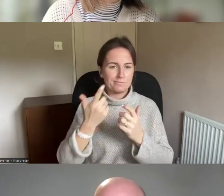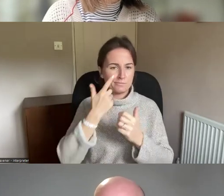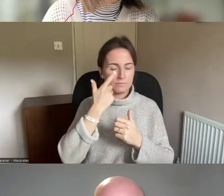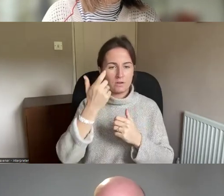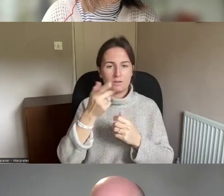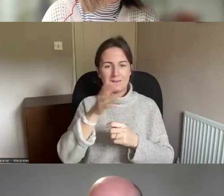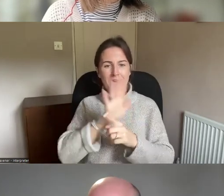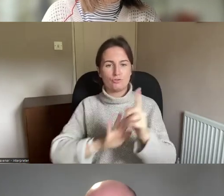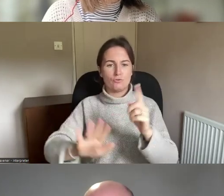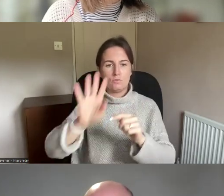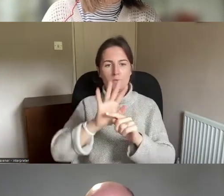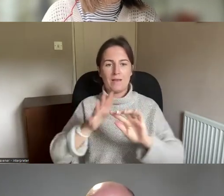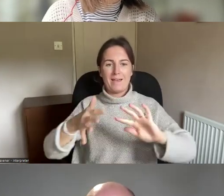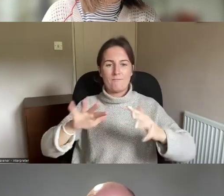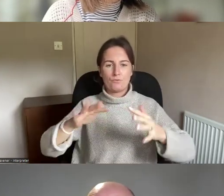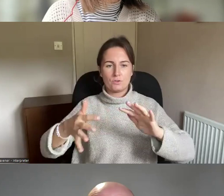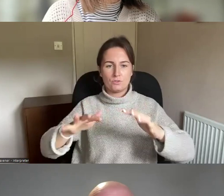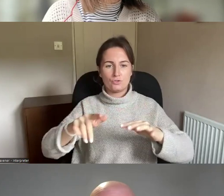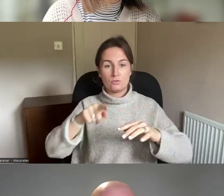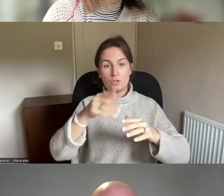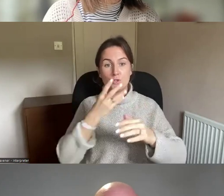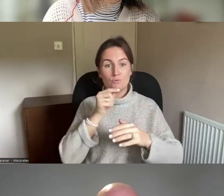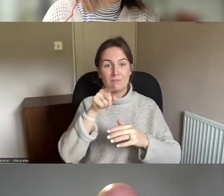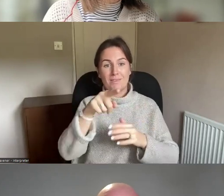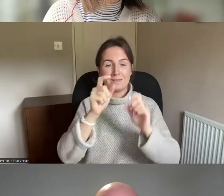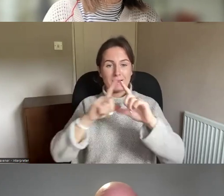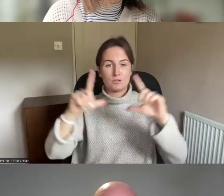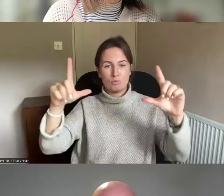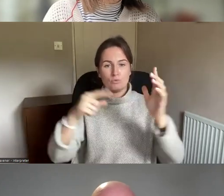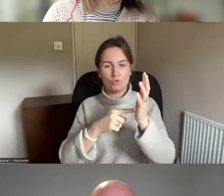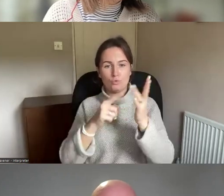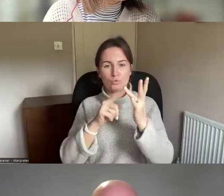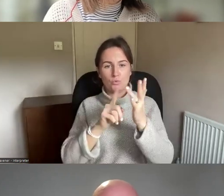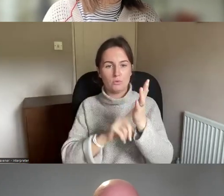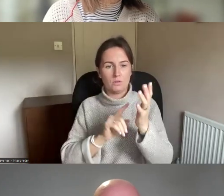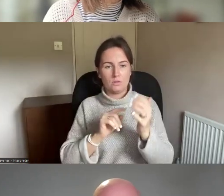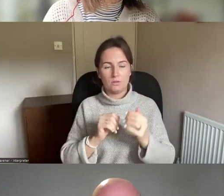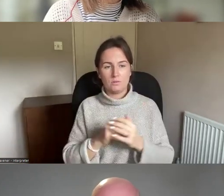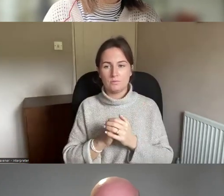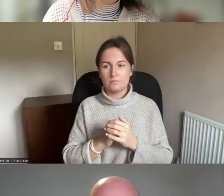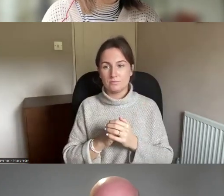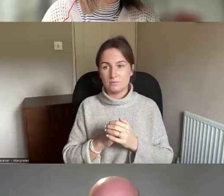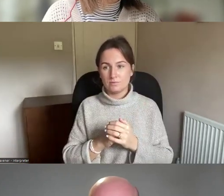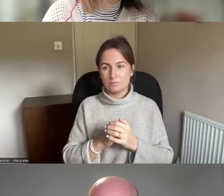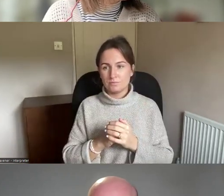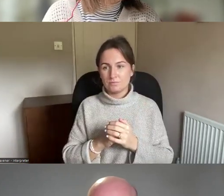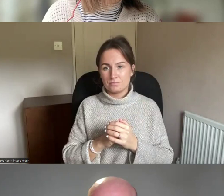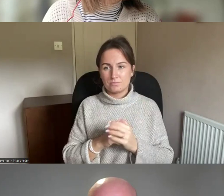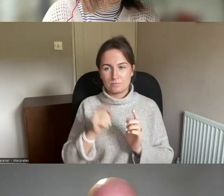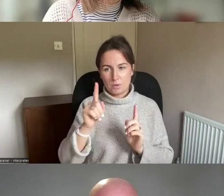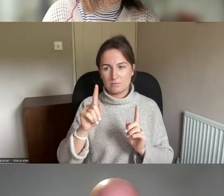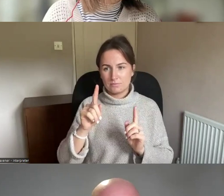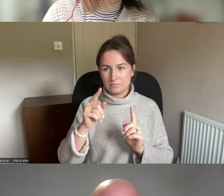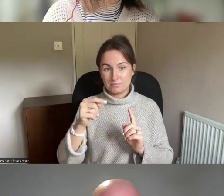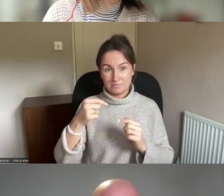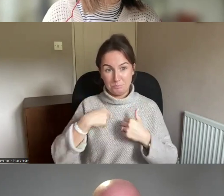Okay. You will have noticed I indicated I would need James's assistance to make sure that I'm demonstrating